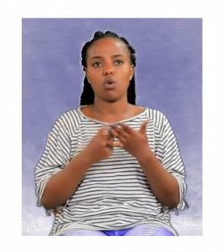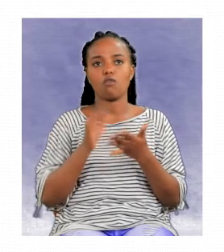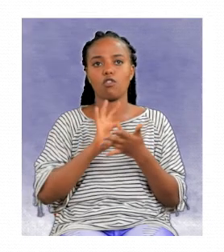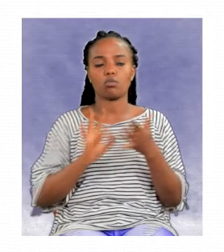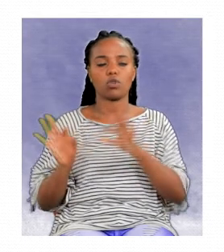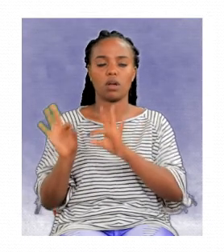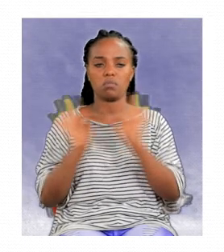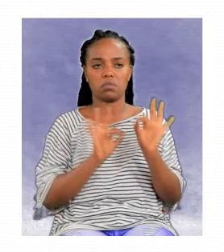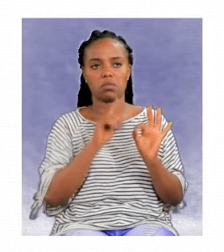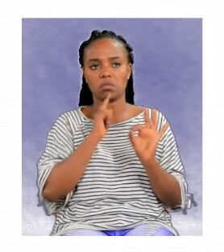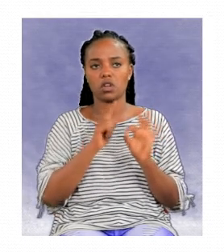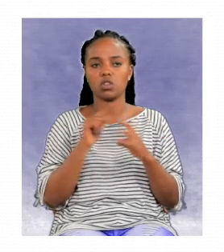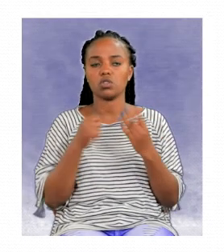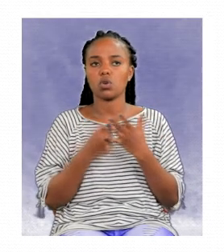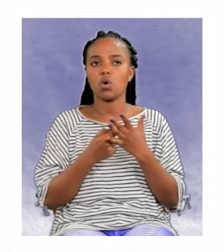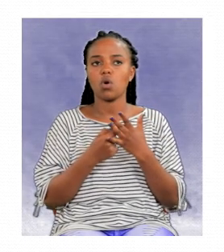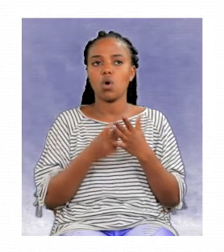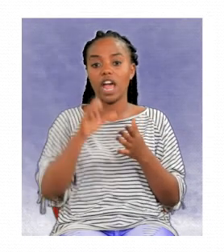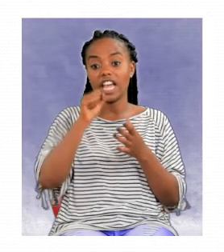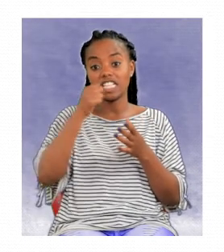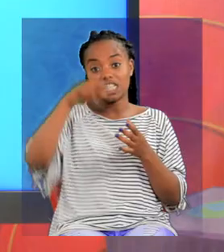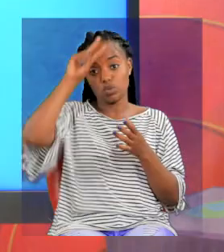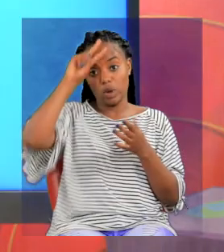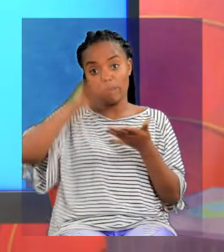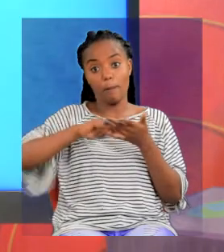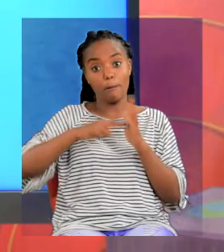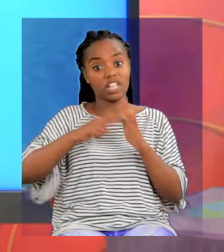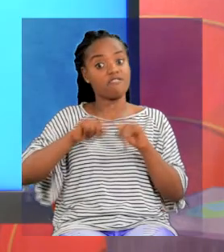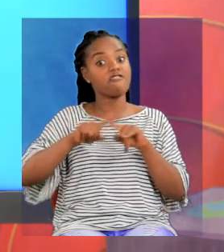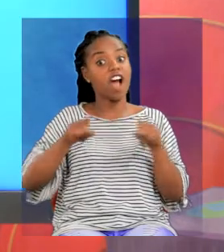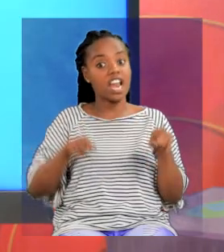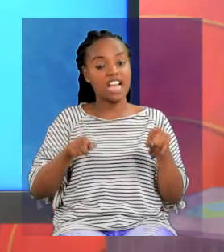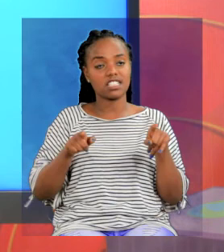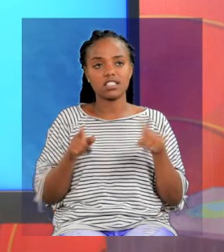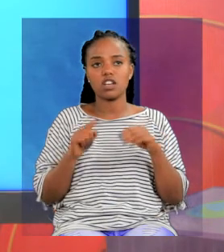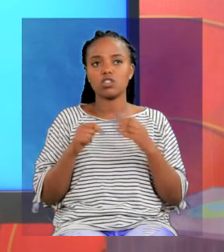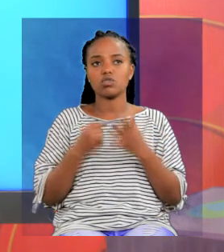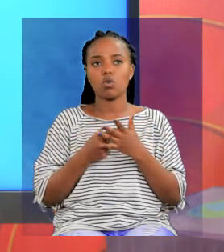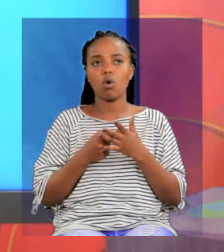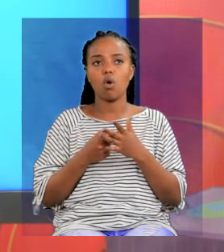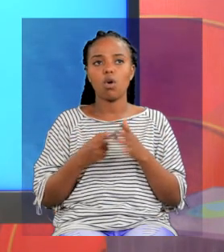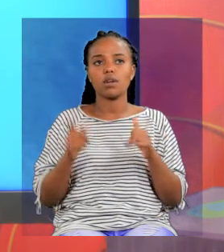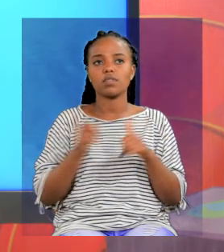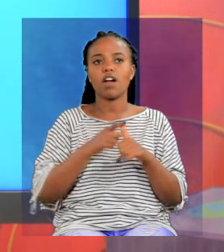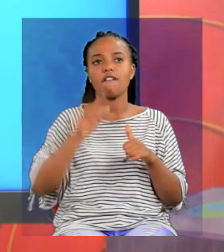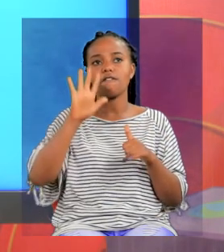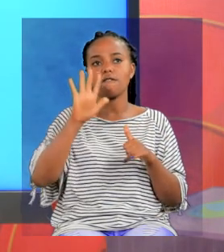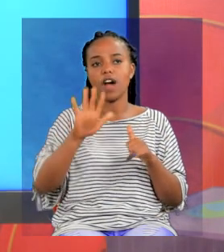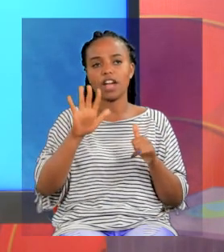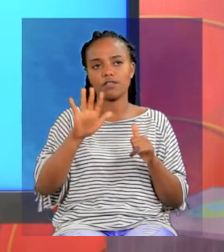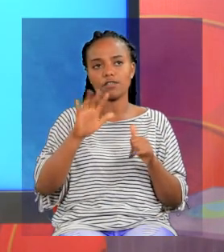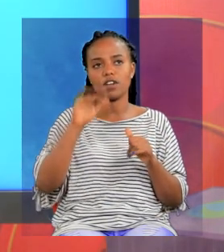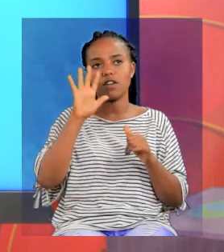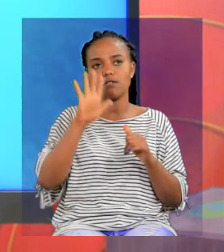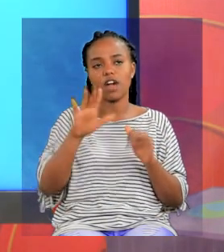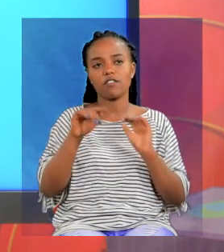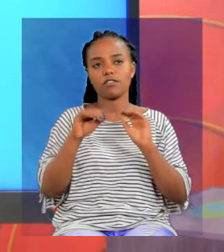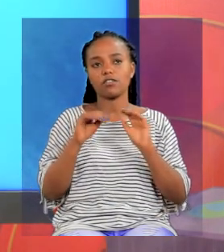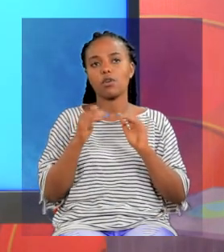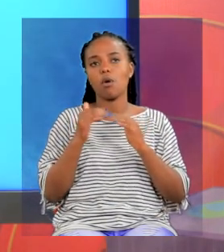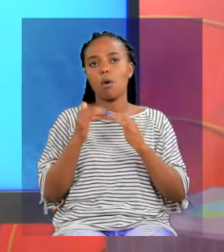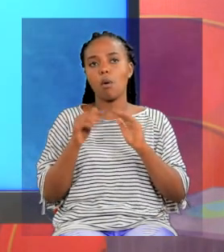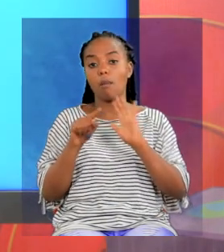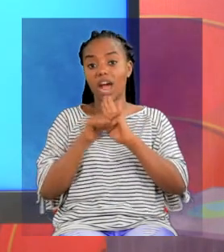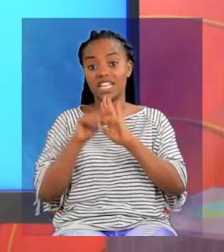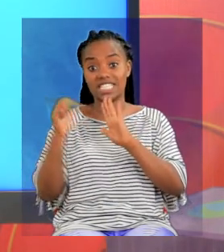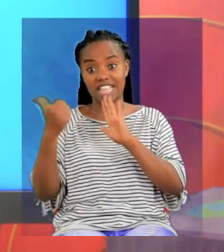its average. So variance equals to the first value is 5. How far it is from the mean? 5 minus 10.